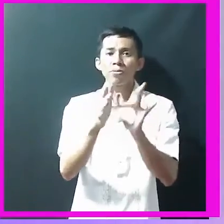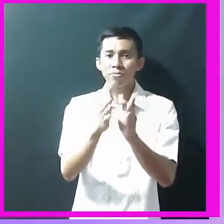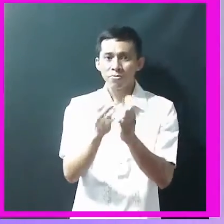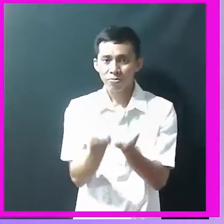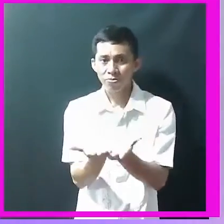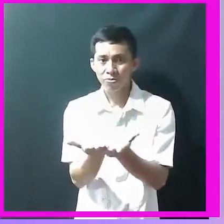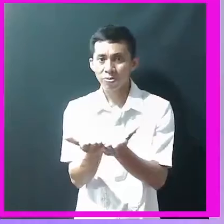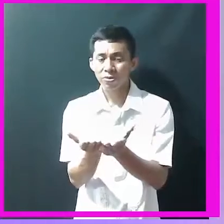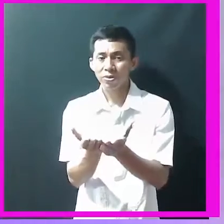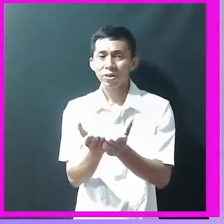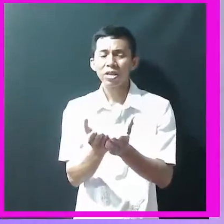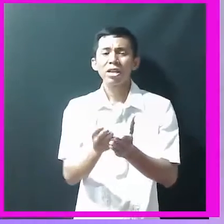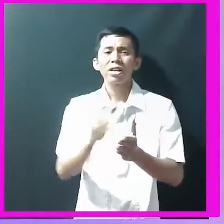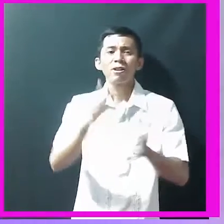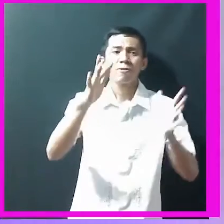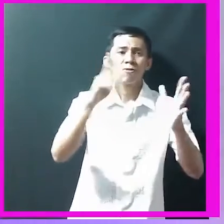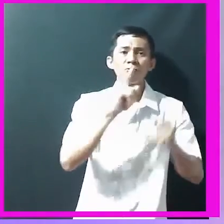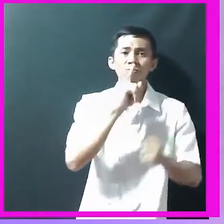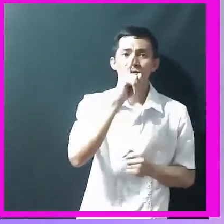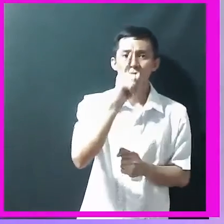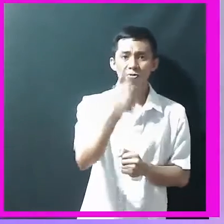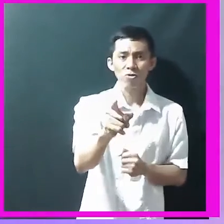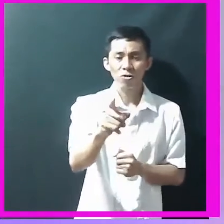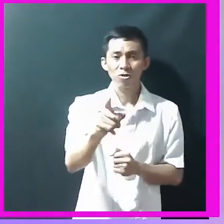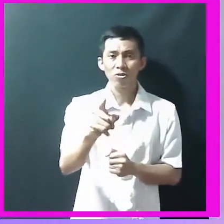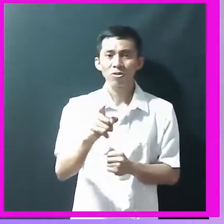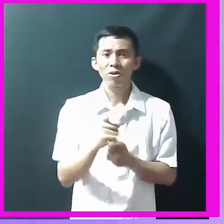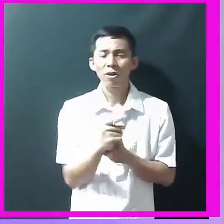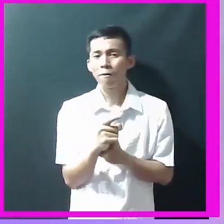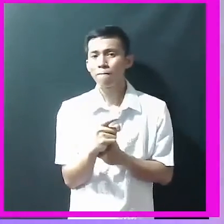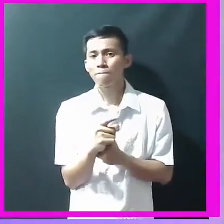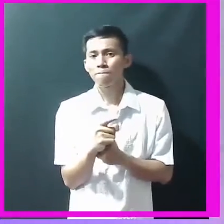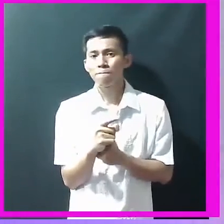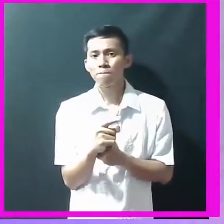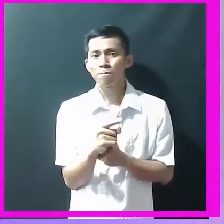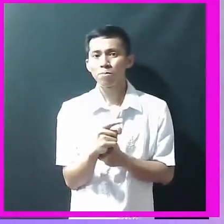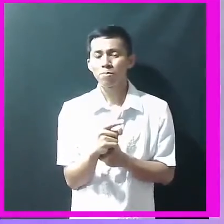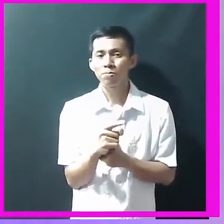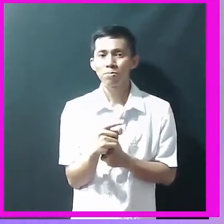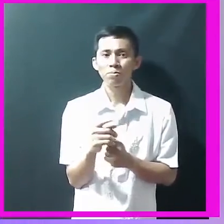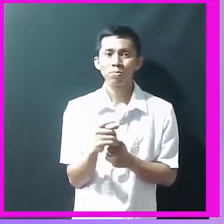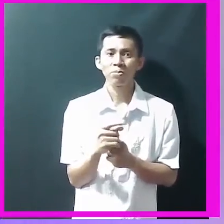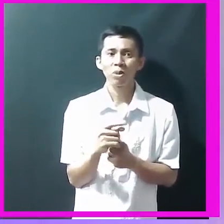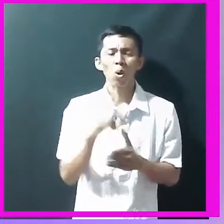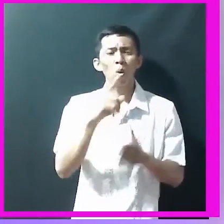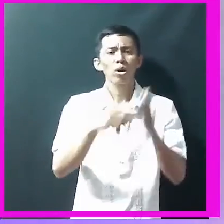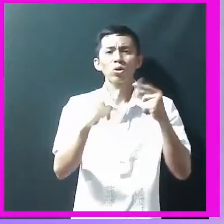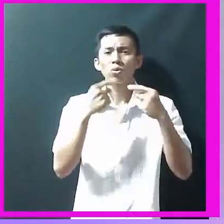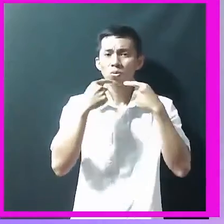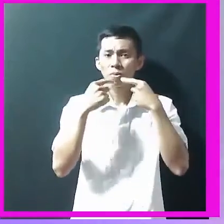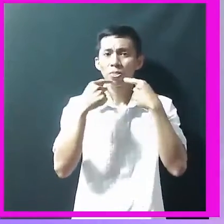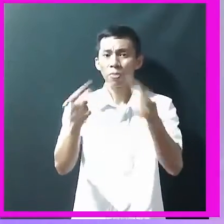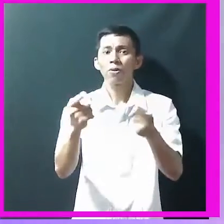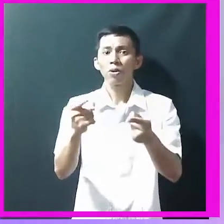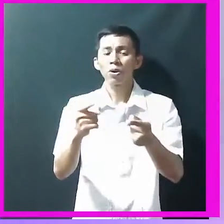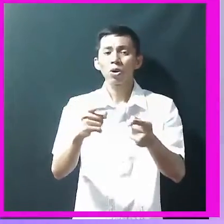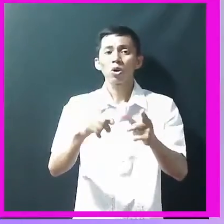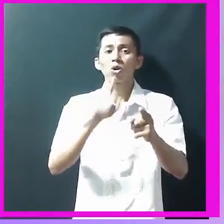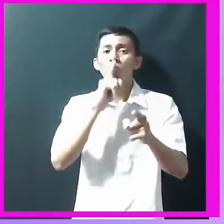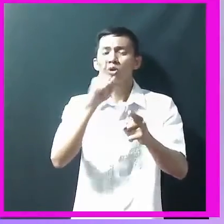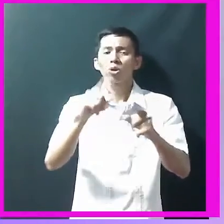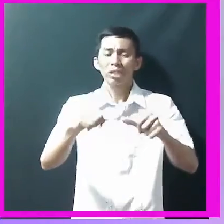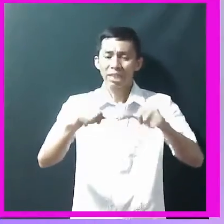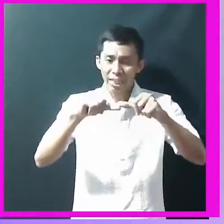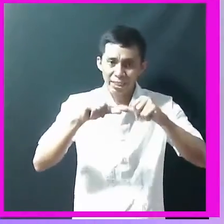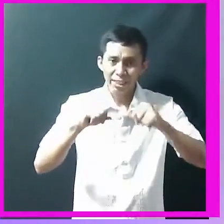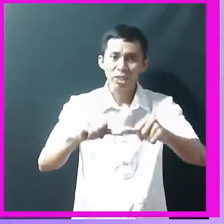Truth is inconsiderate of your opinion, what you might say or what you will not say. Truth will remain